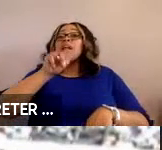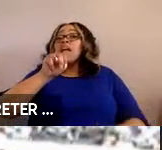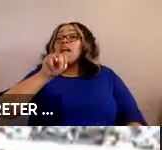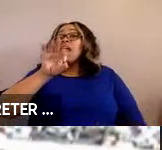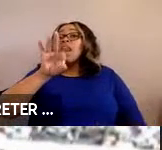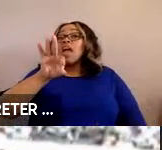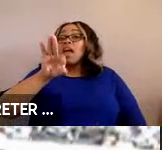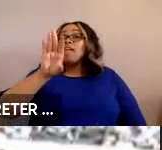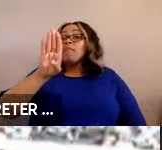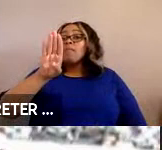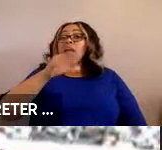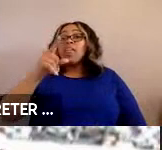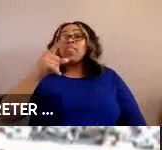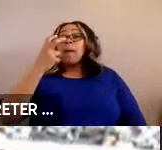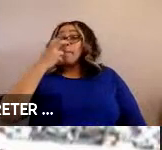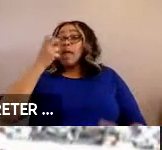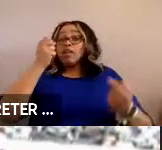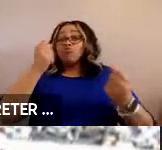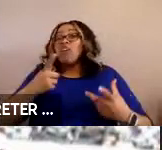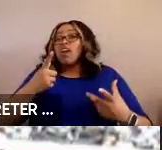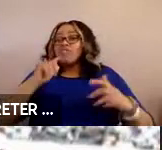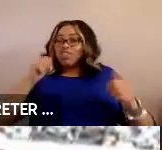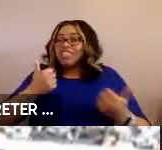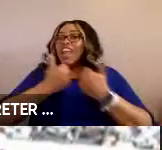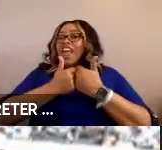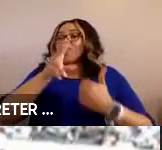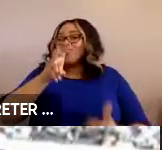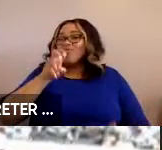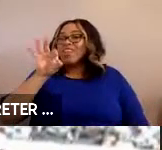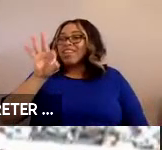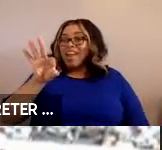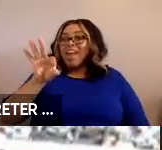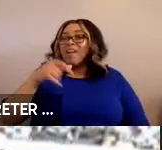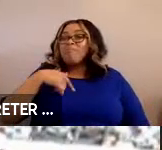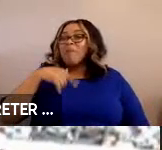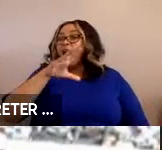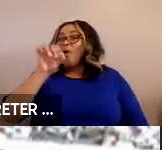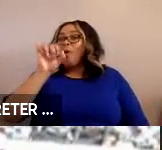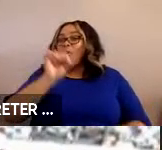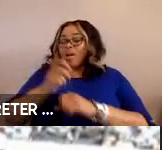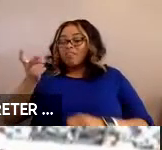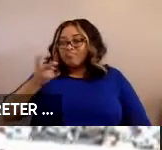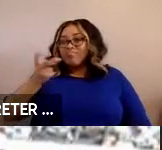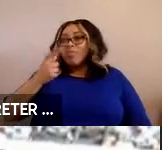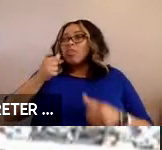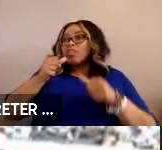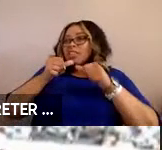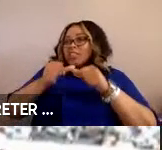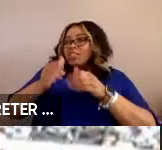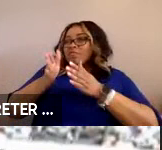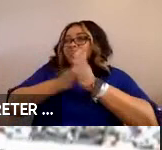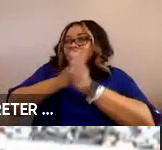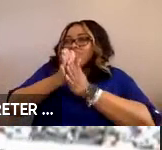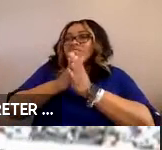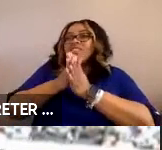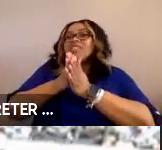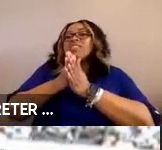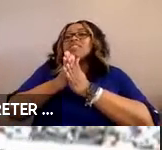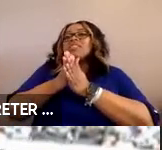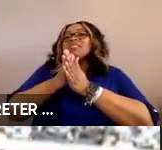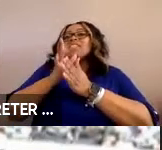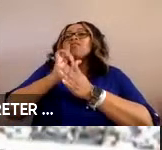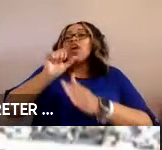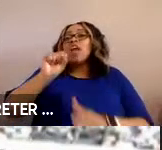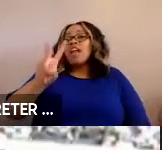and their Blind Driver Challenge in 2009, my colleagues and I decided to continue momentum in